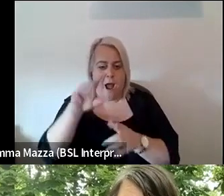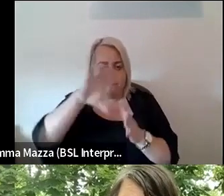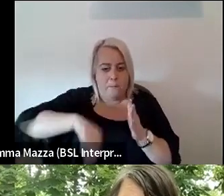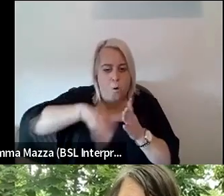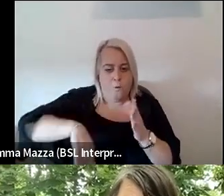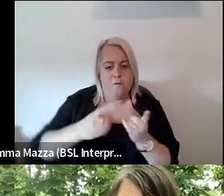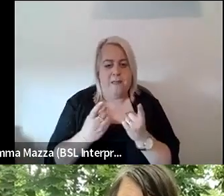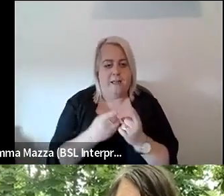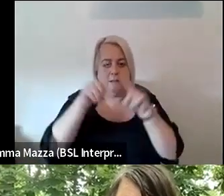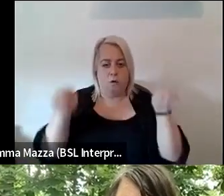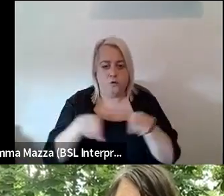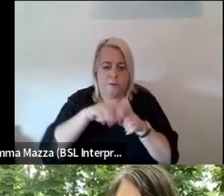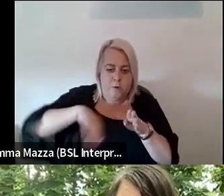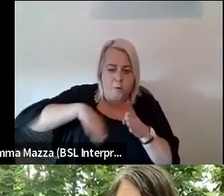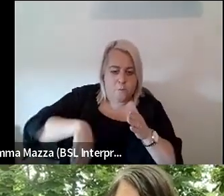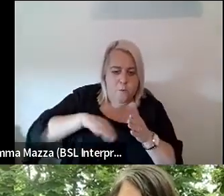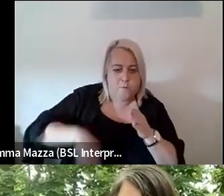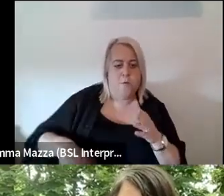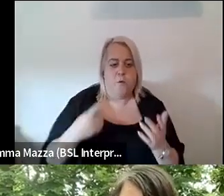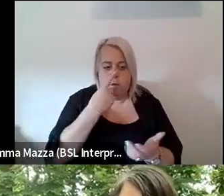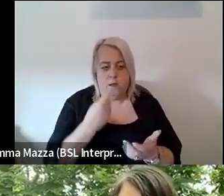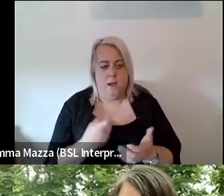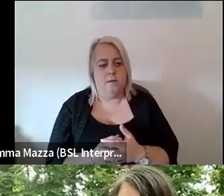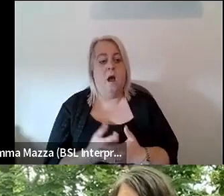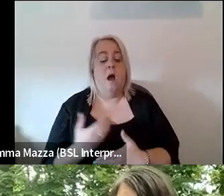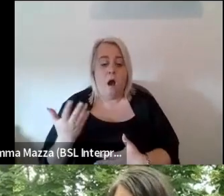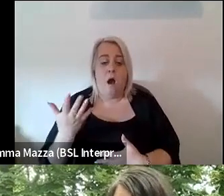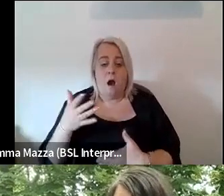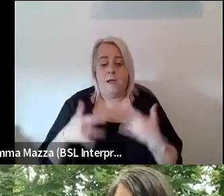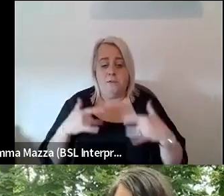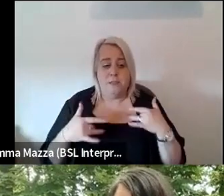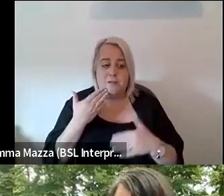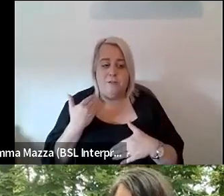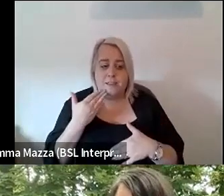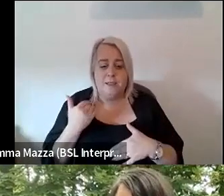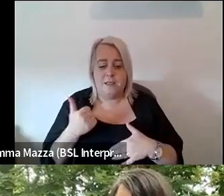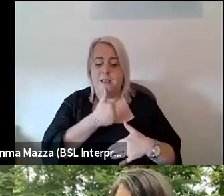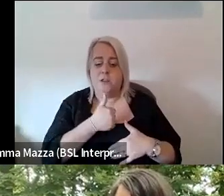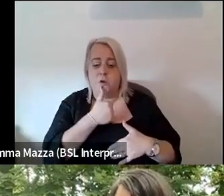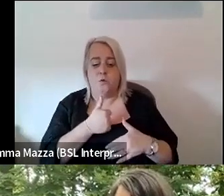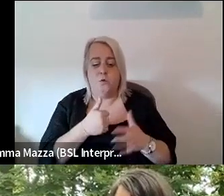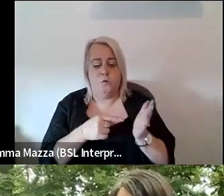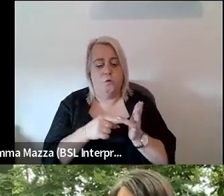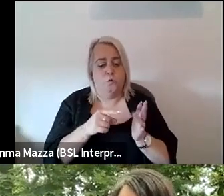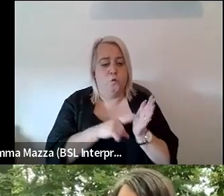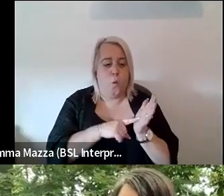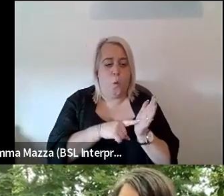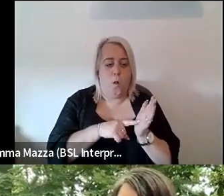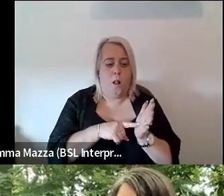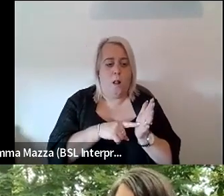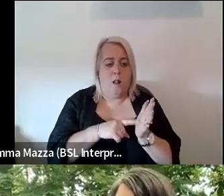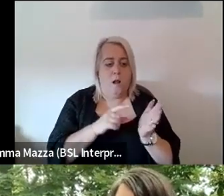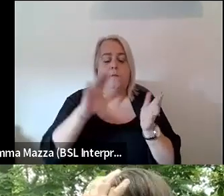That's really interesting. I saw recently, we use a tool called Slack a lot at work. Mm-hmm. And I saw recently